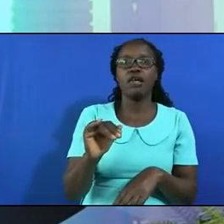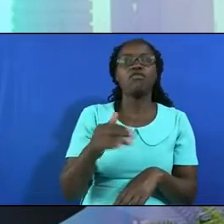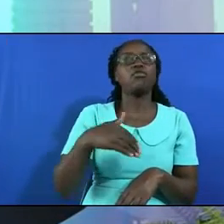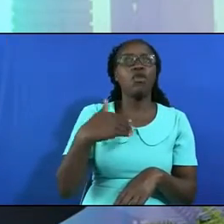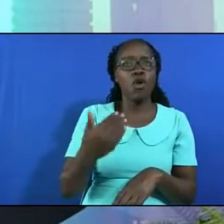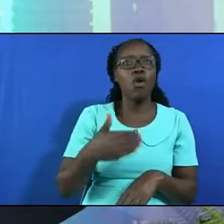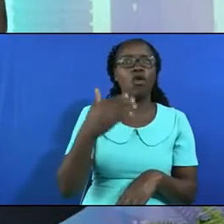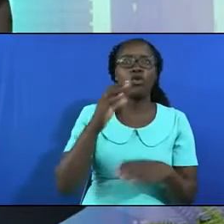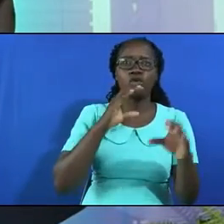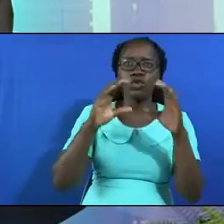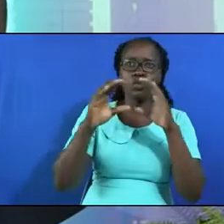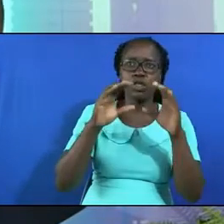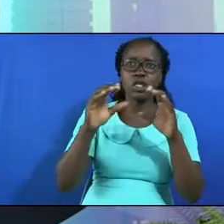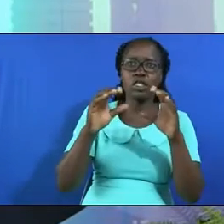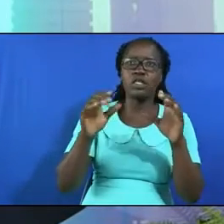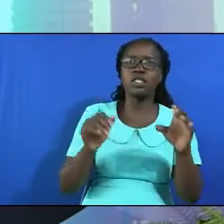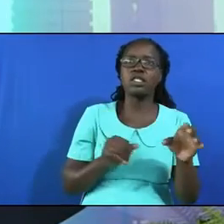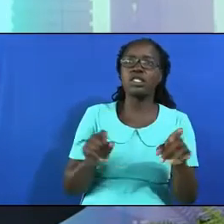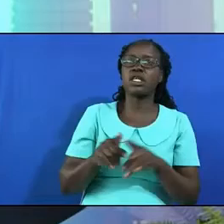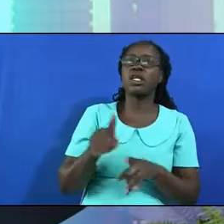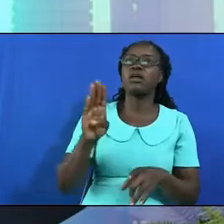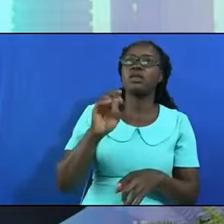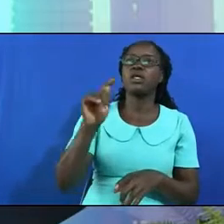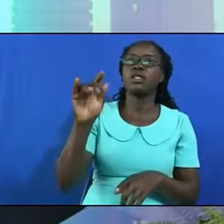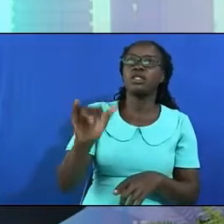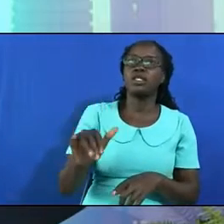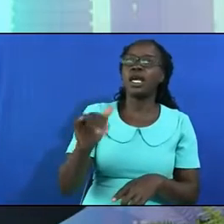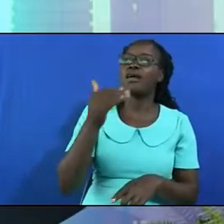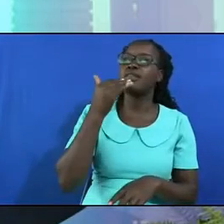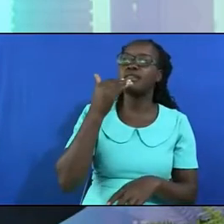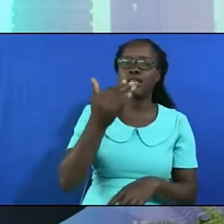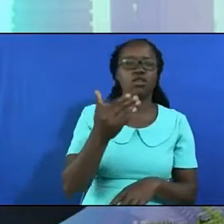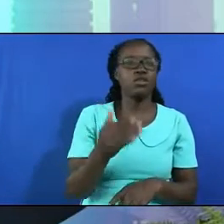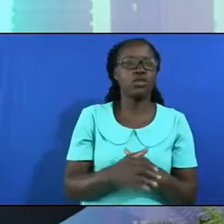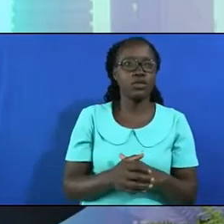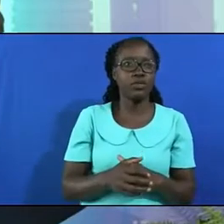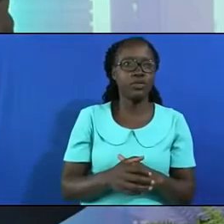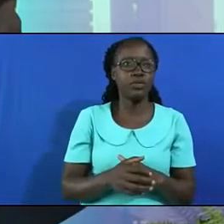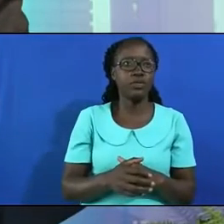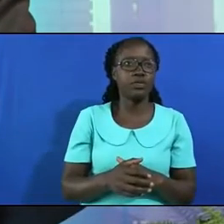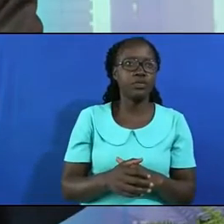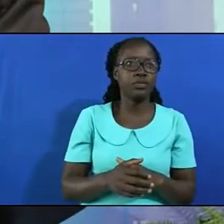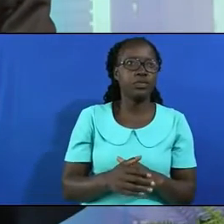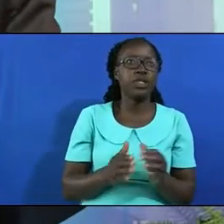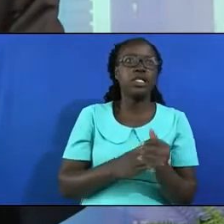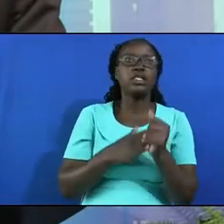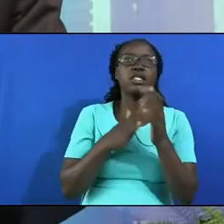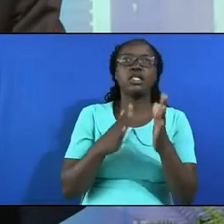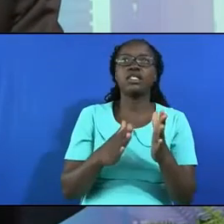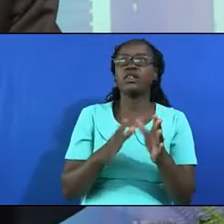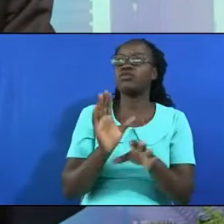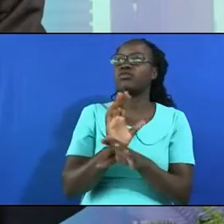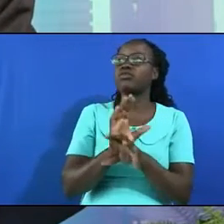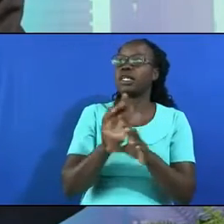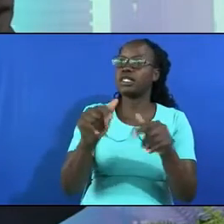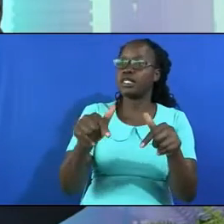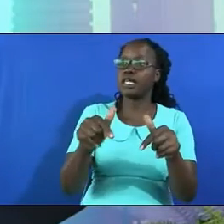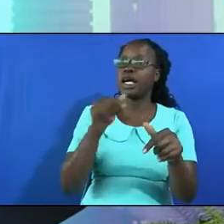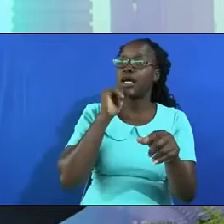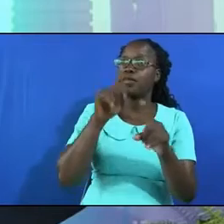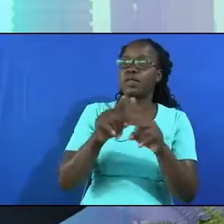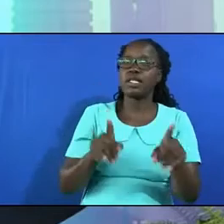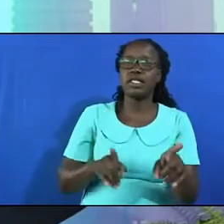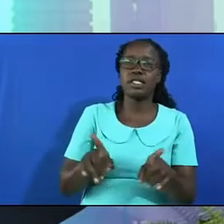constant communication. Sister Betty Nyakundi, I'm very, very grateful. Thank you so much, leaders of this church. Brothers